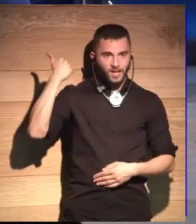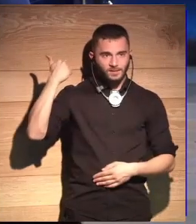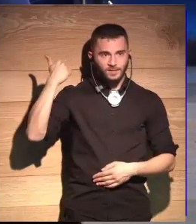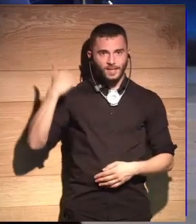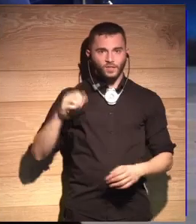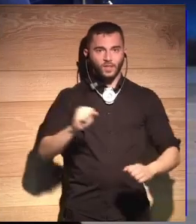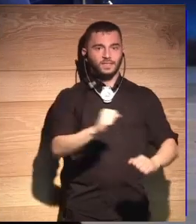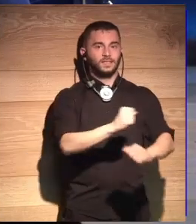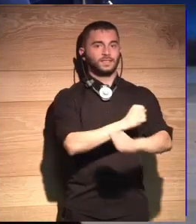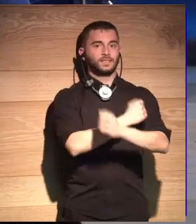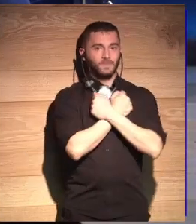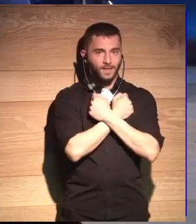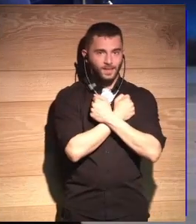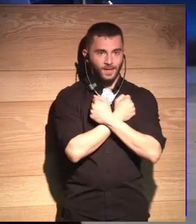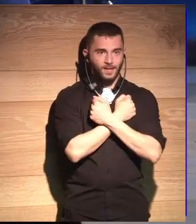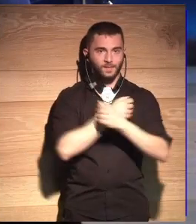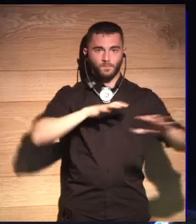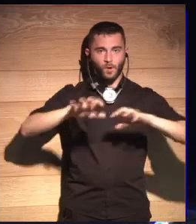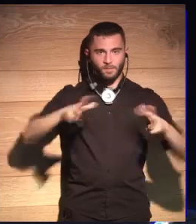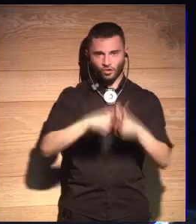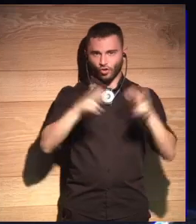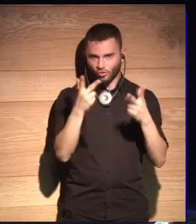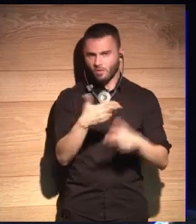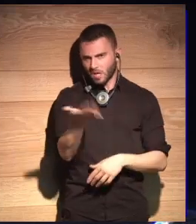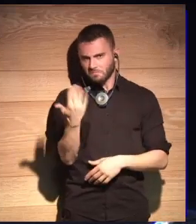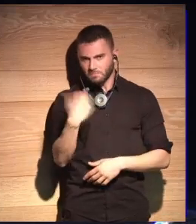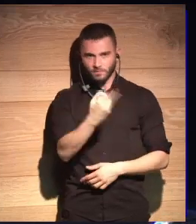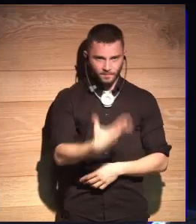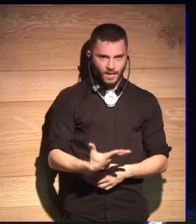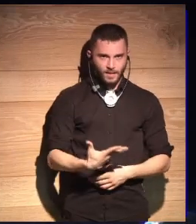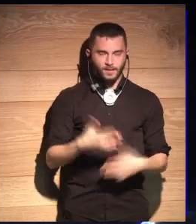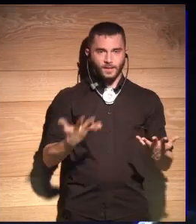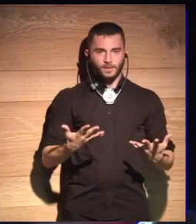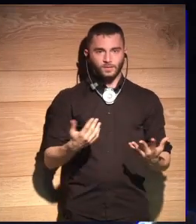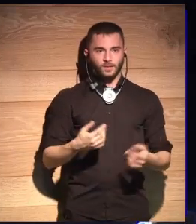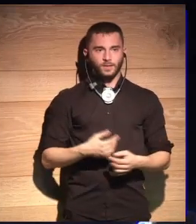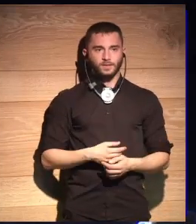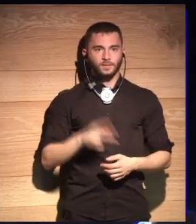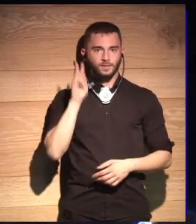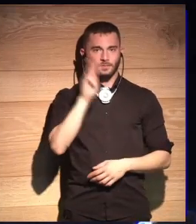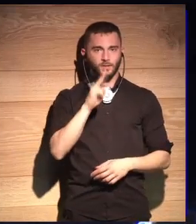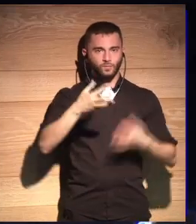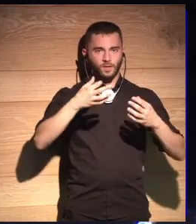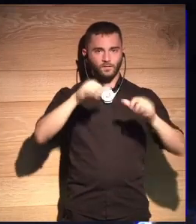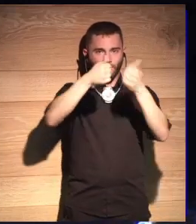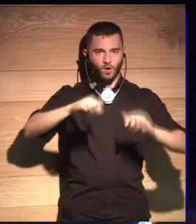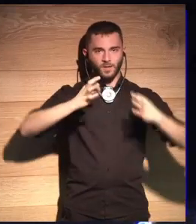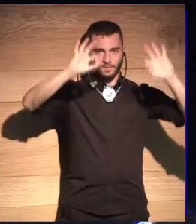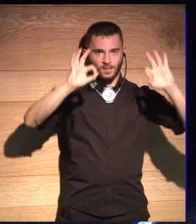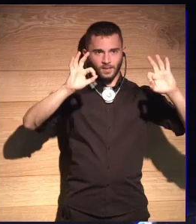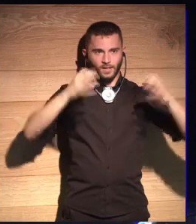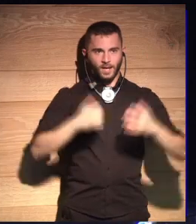embracing social movements, becoming seen as, I mean, in Britain for a while the Labour Party